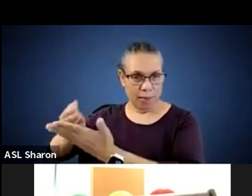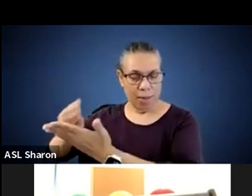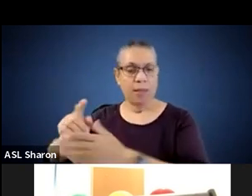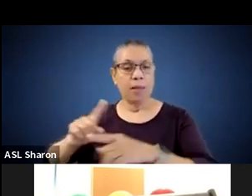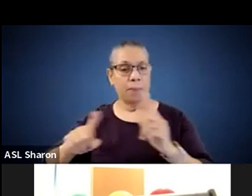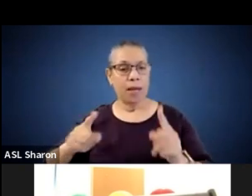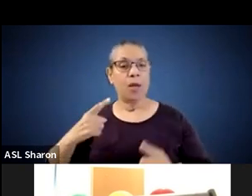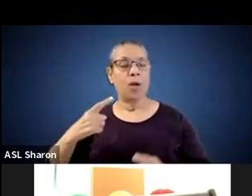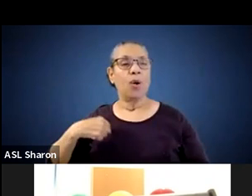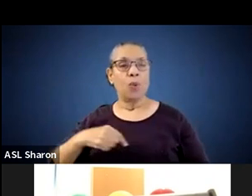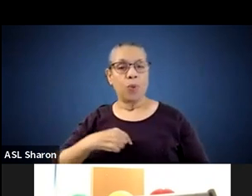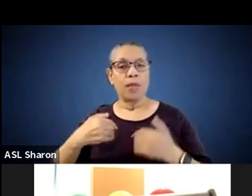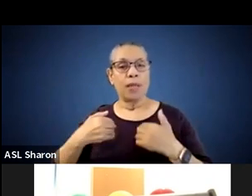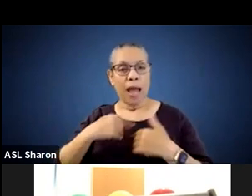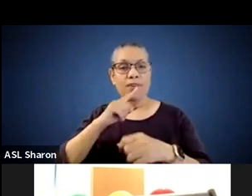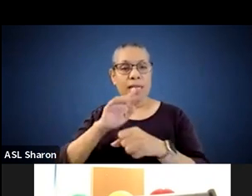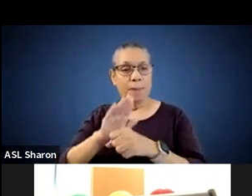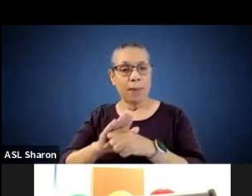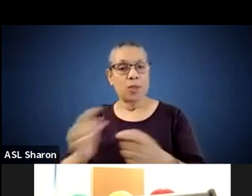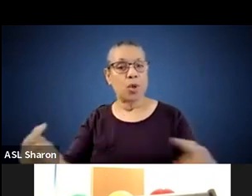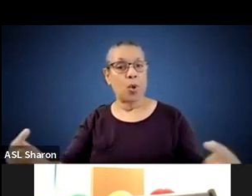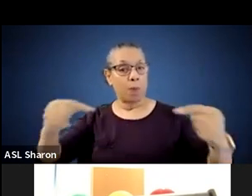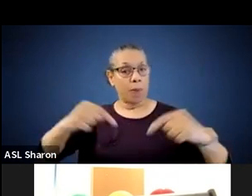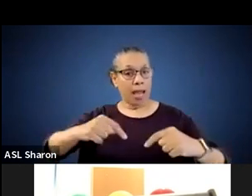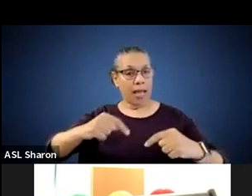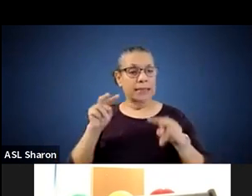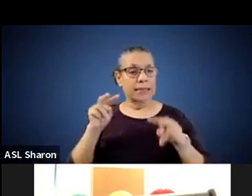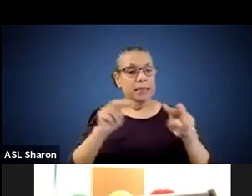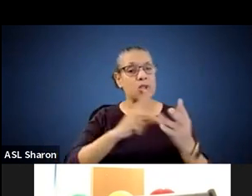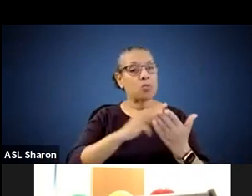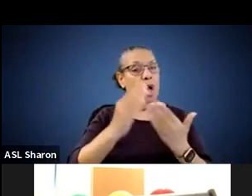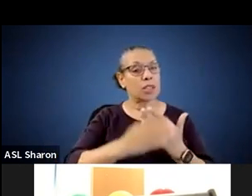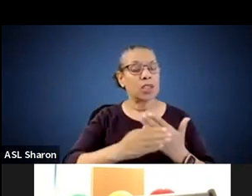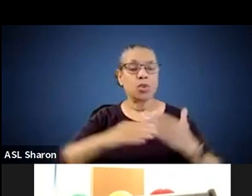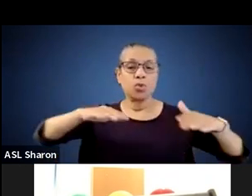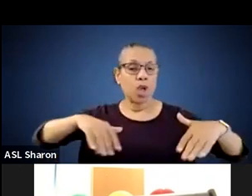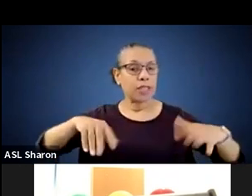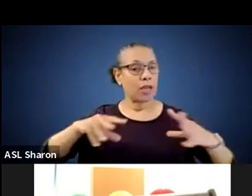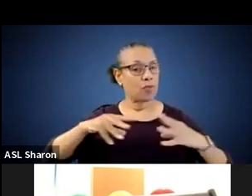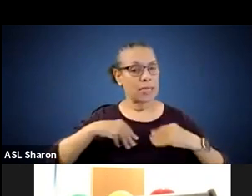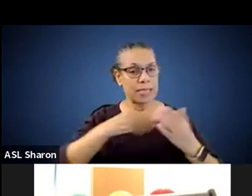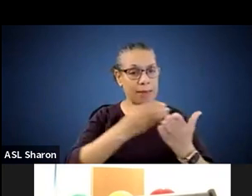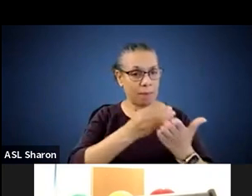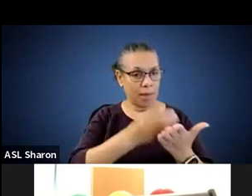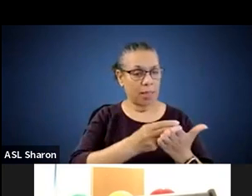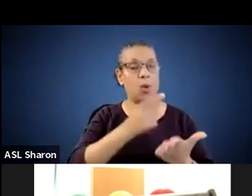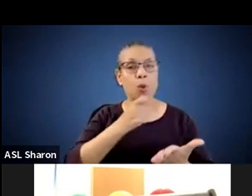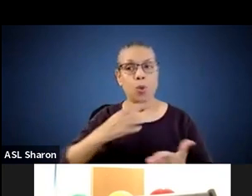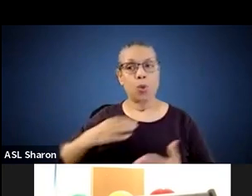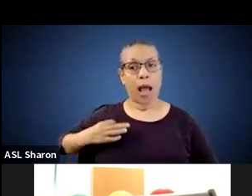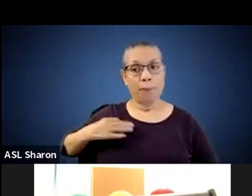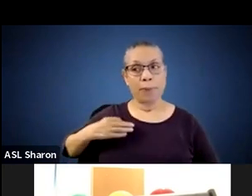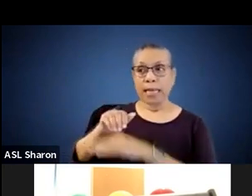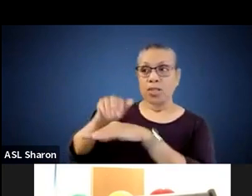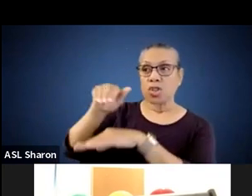there's definitely been a commitment to go back and revisit the projects now that have not been funded that have been previously put in for application so I think